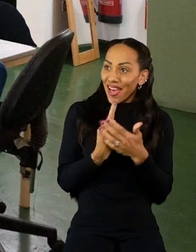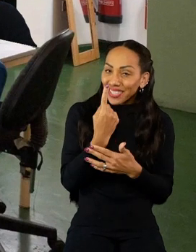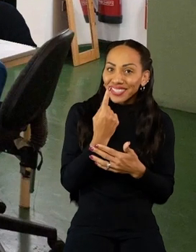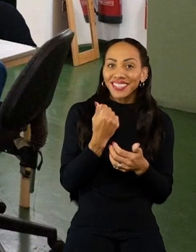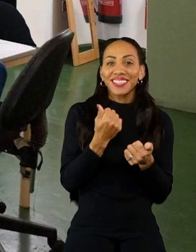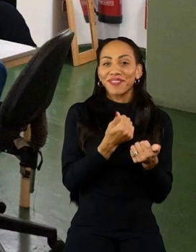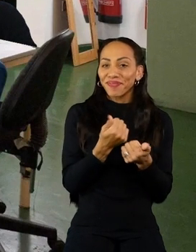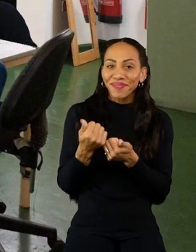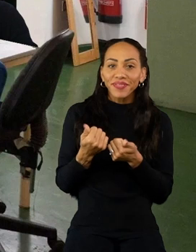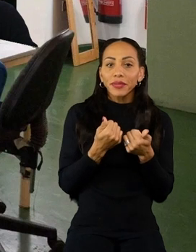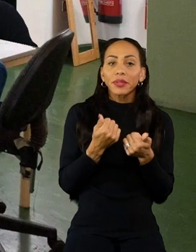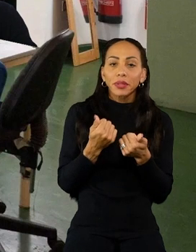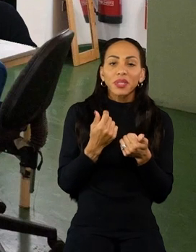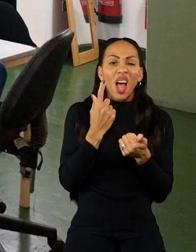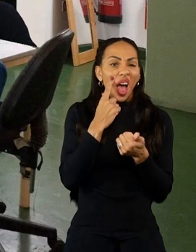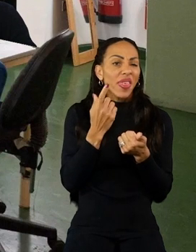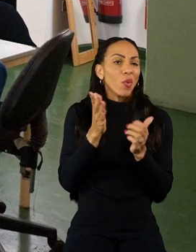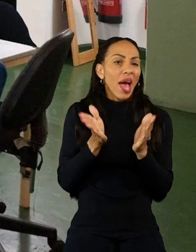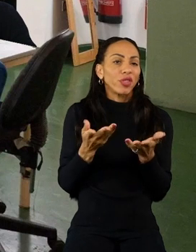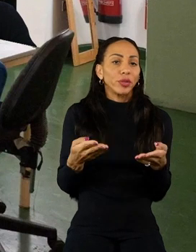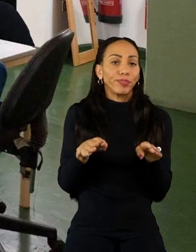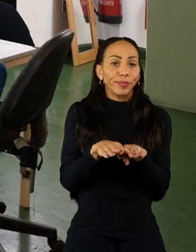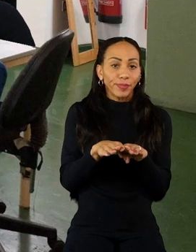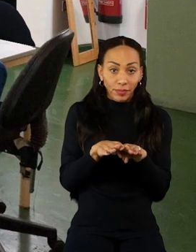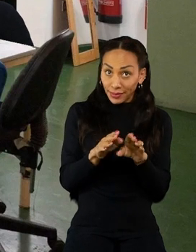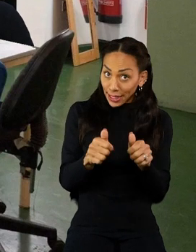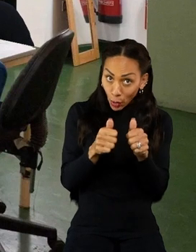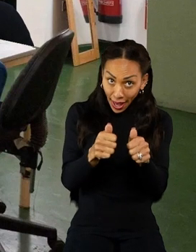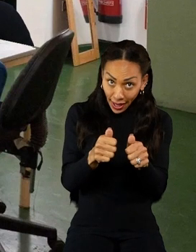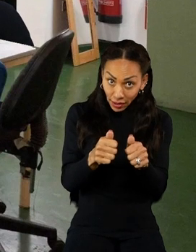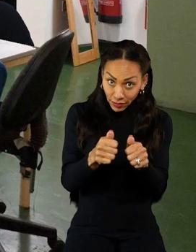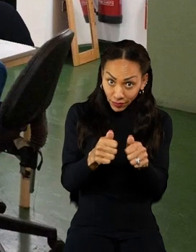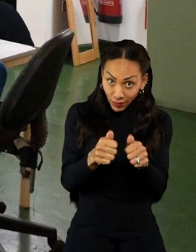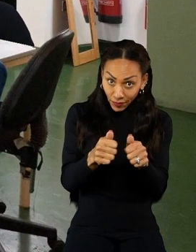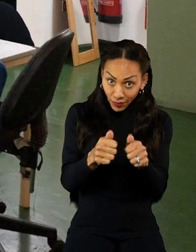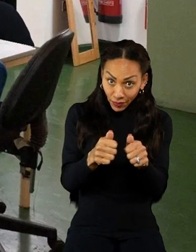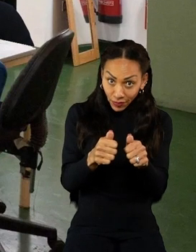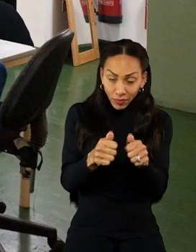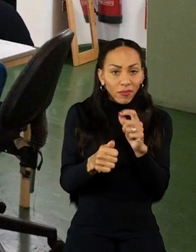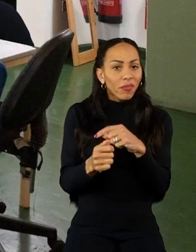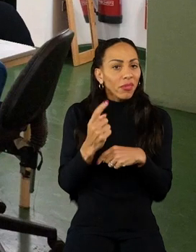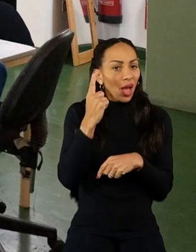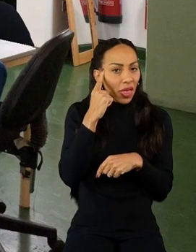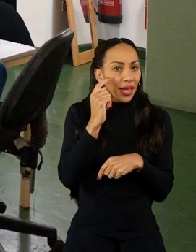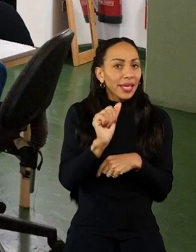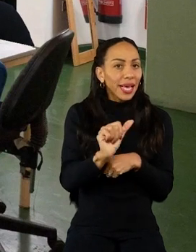really, really good, really good event. I think I might have to draw it to a close, though. Is that